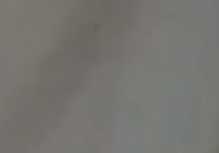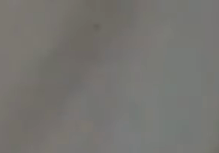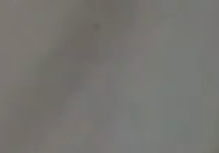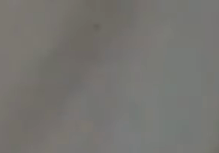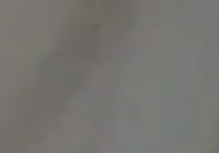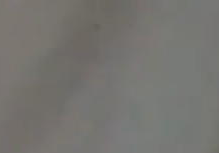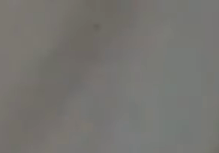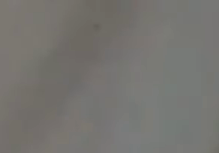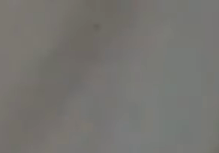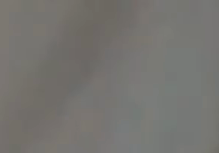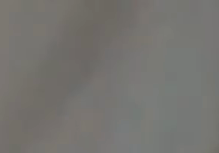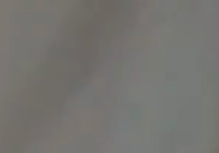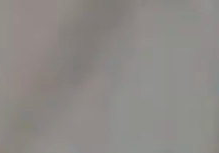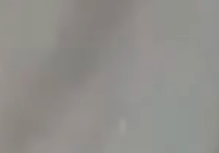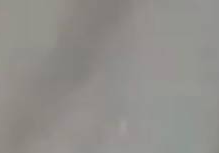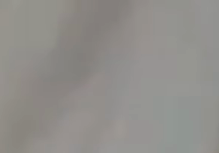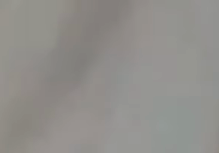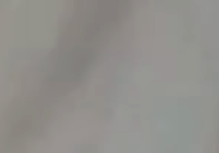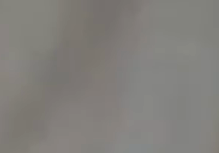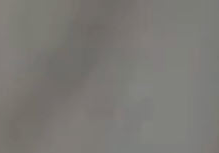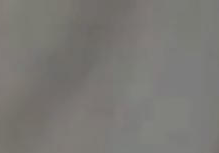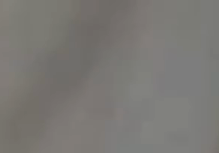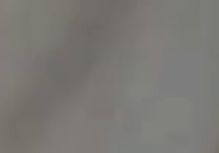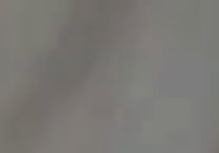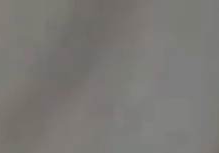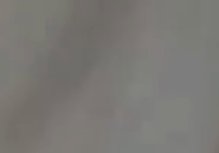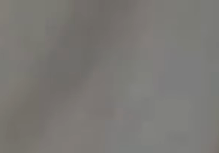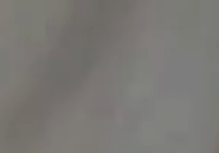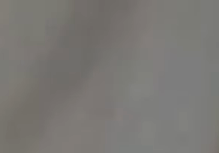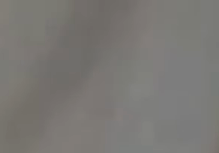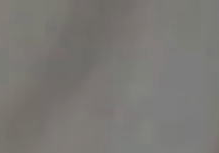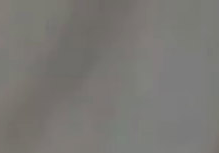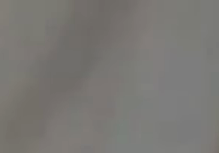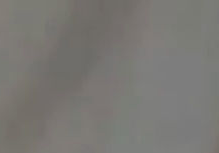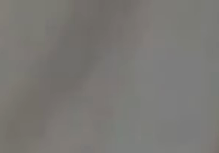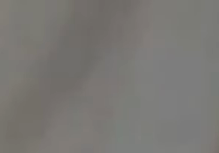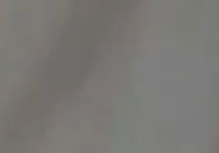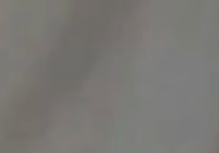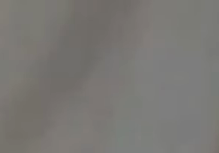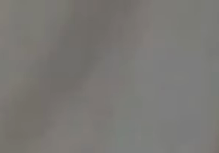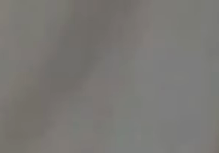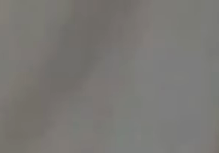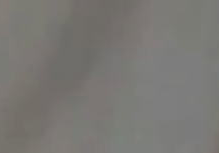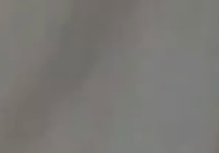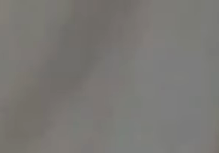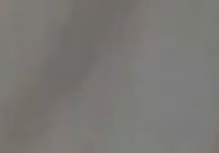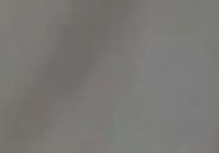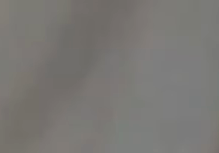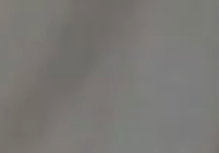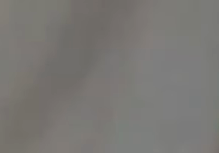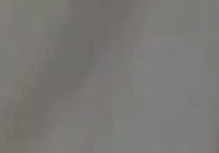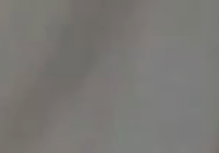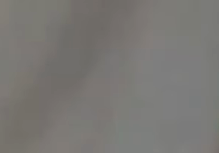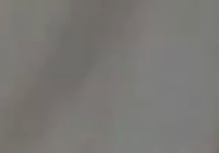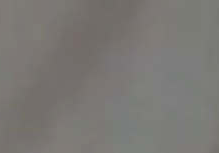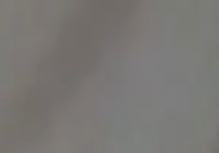under pressure. So, and trust me, I just did it and I just made a mistake. And I literally went, when it came up the